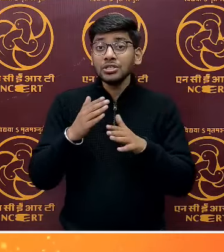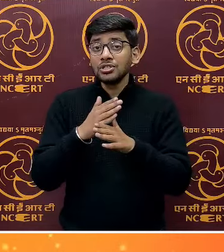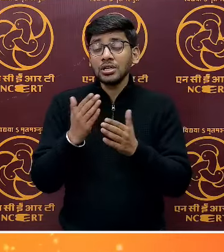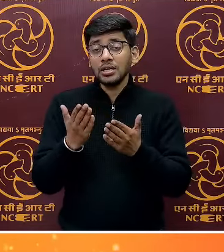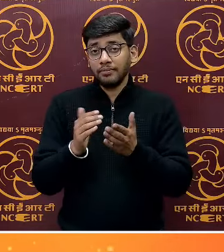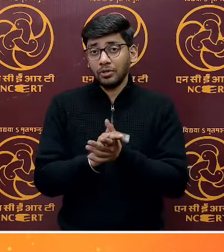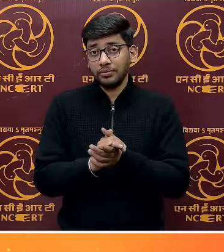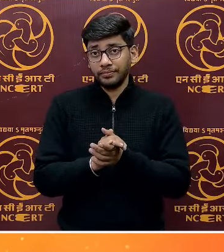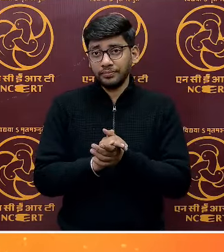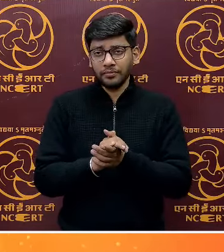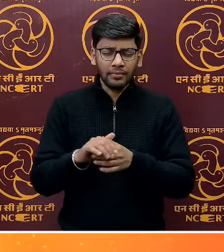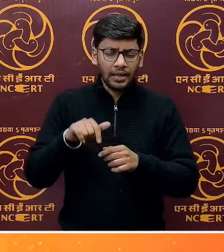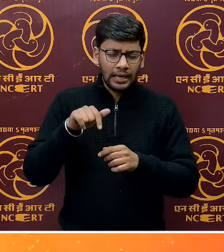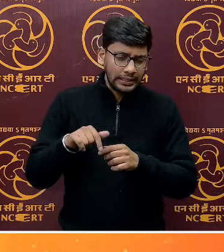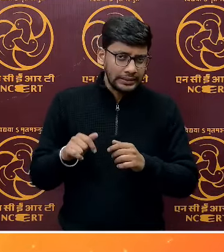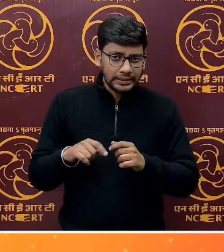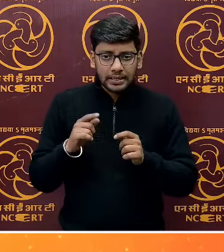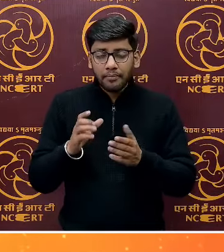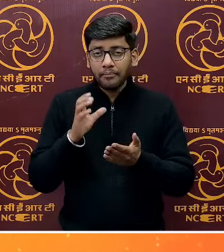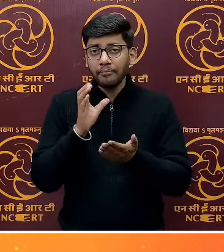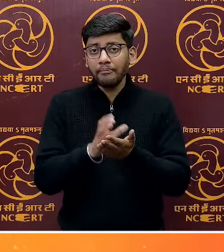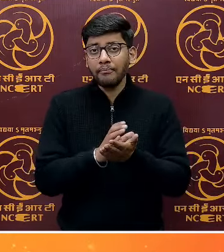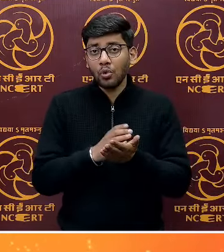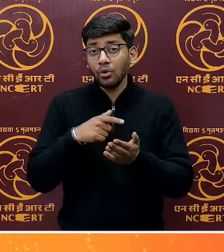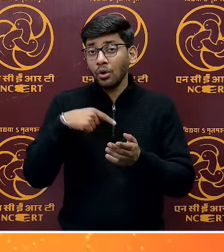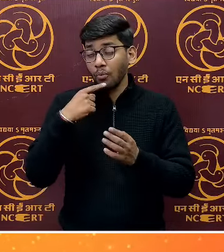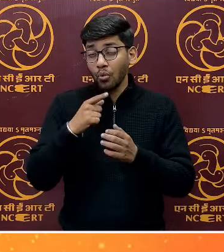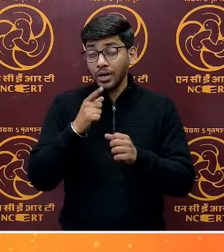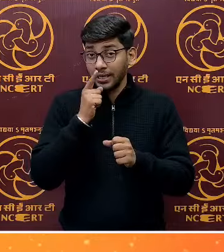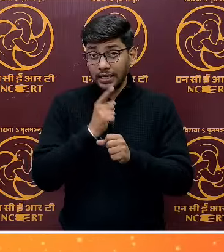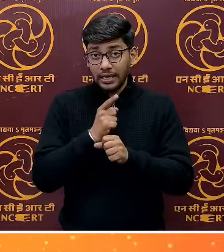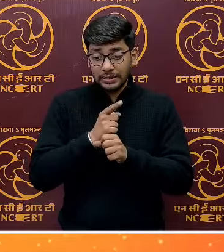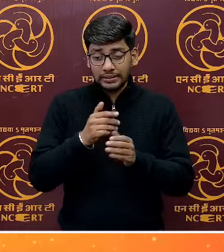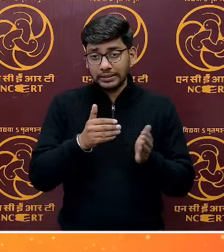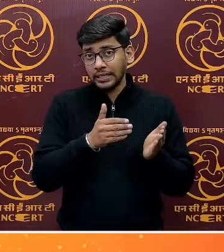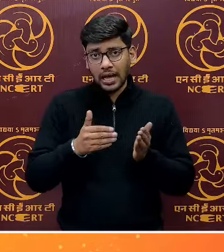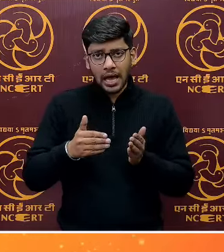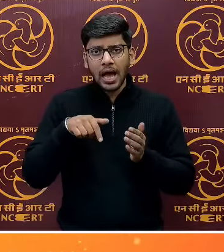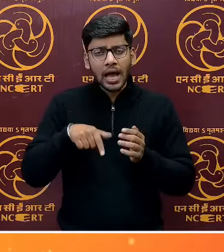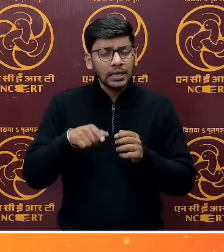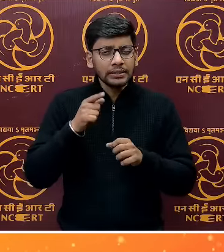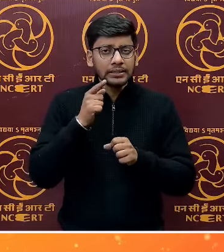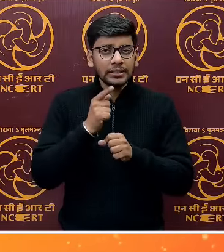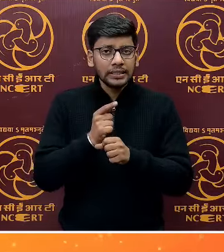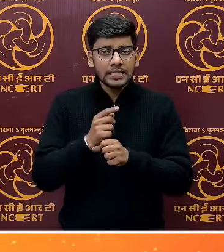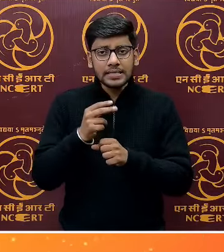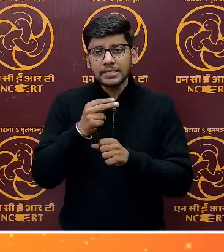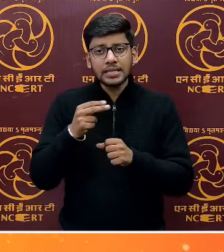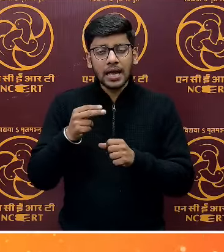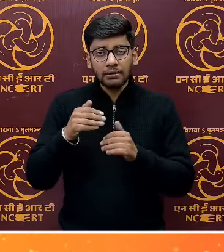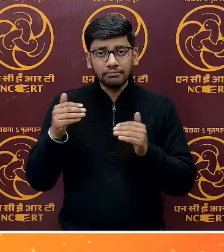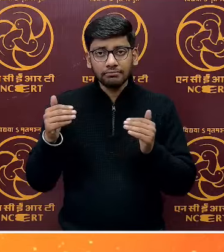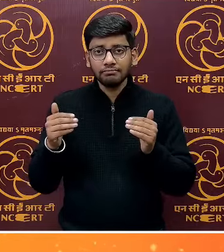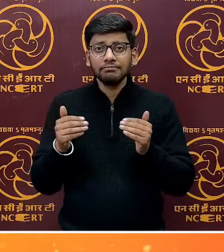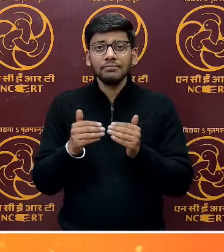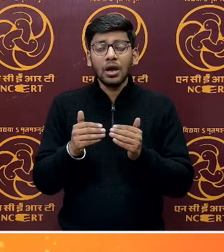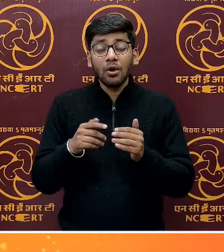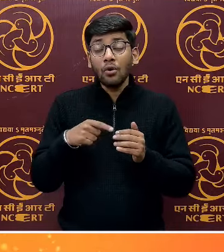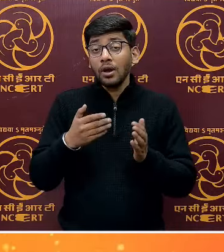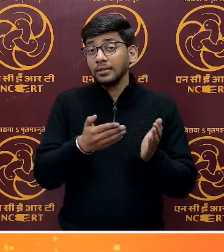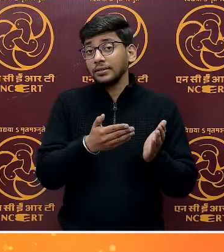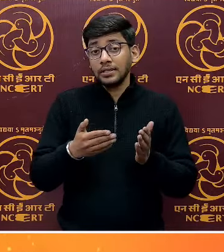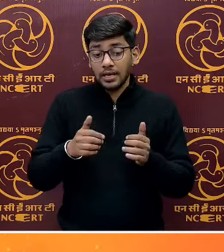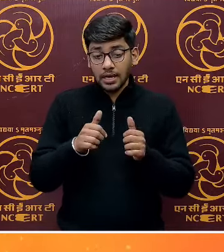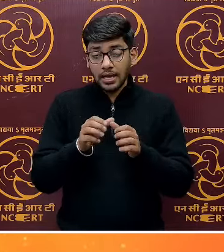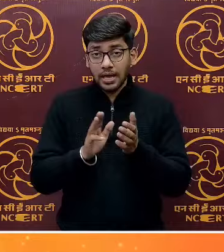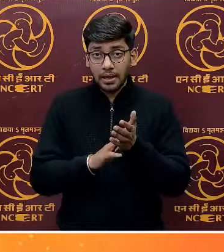this extremely wonderful session, we are joined by our expert who will tell us all about the kites. So please join me in welcoming Dr. Amit